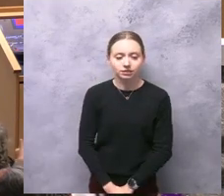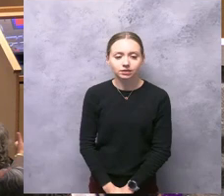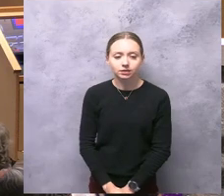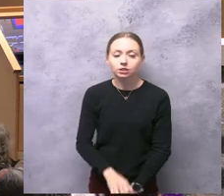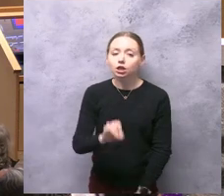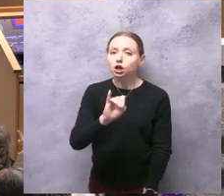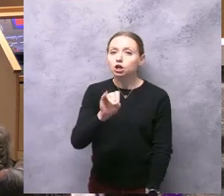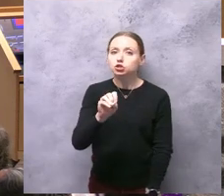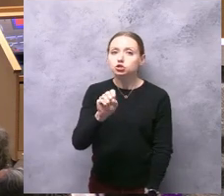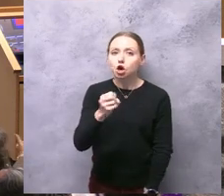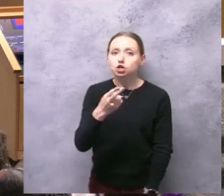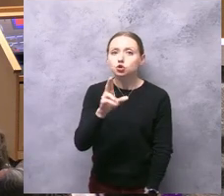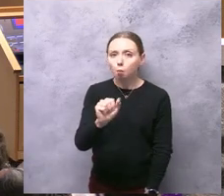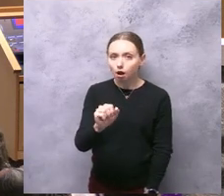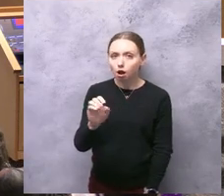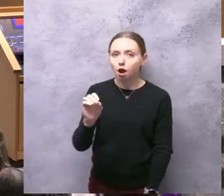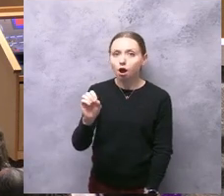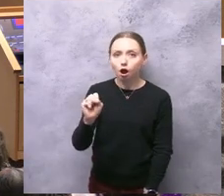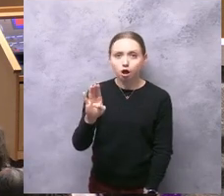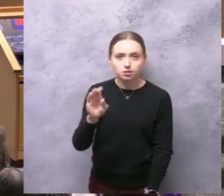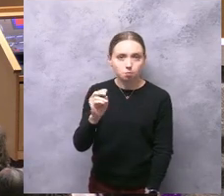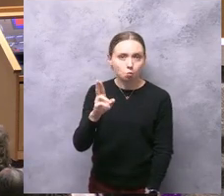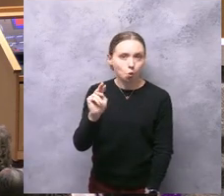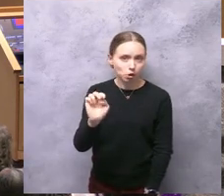and Joshua Osborne.